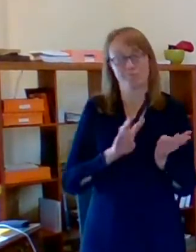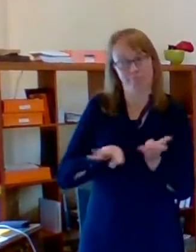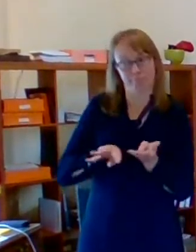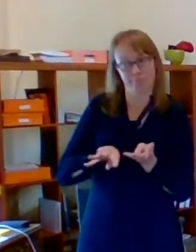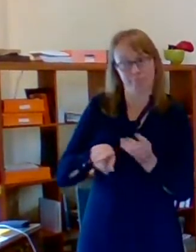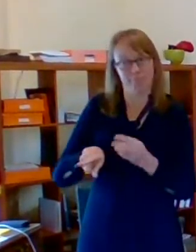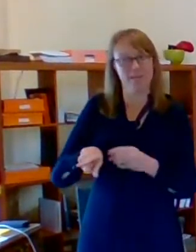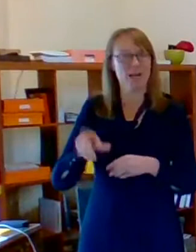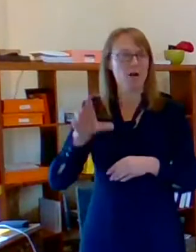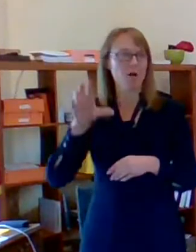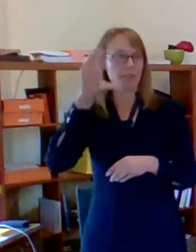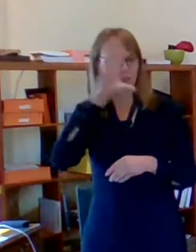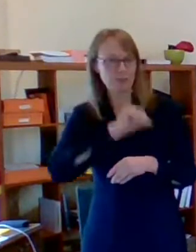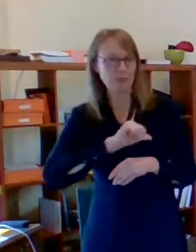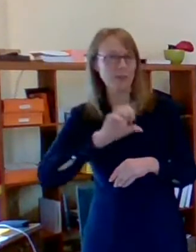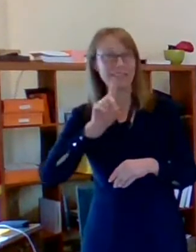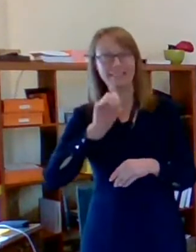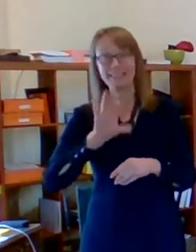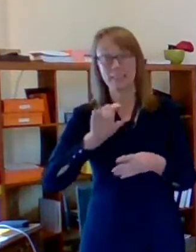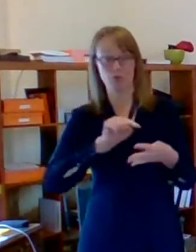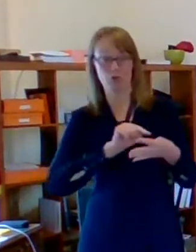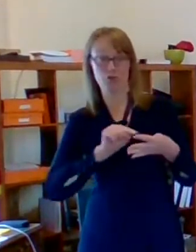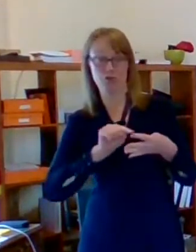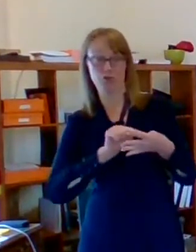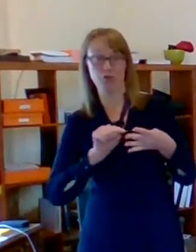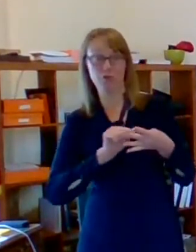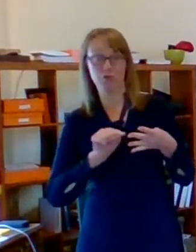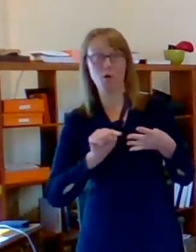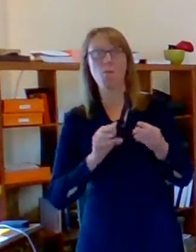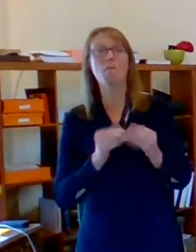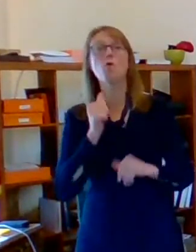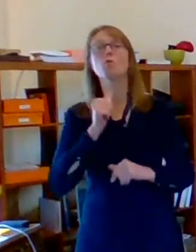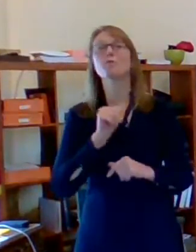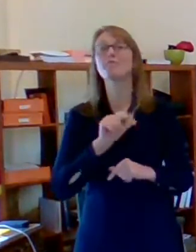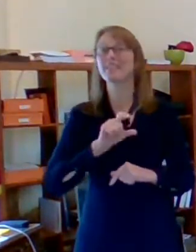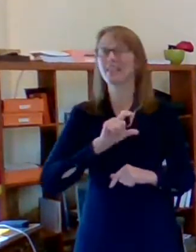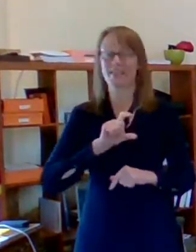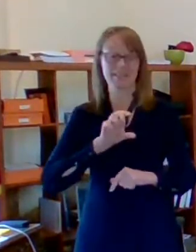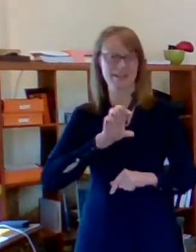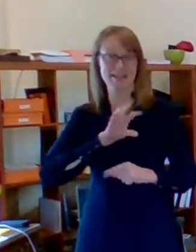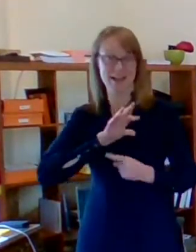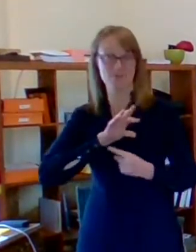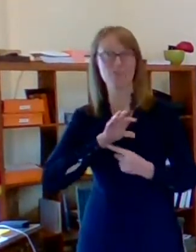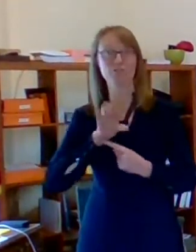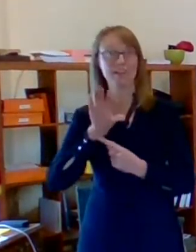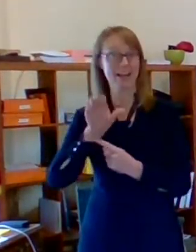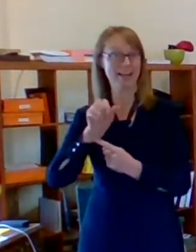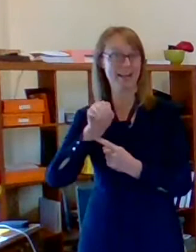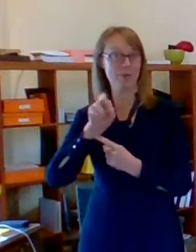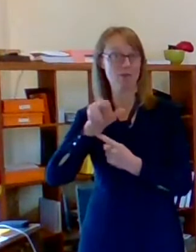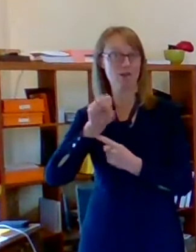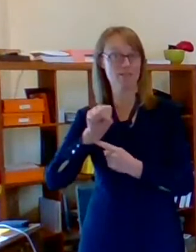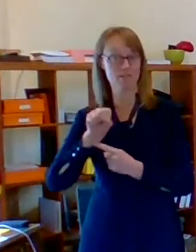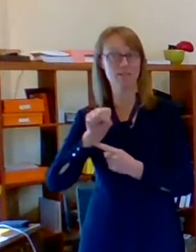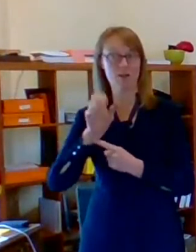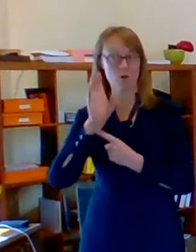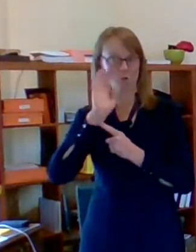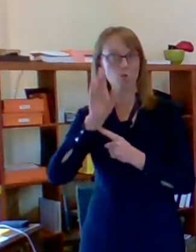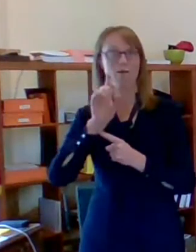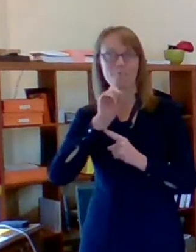we'll have most of these cameras deployed. And so it's something that we've worked on for a long time. It's a